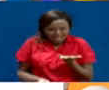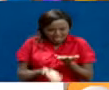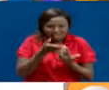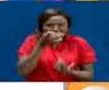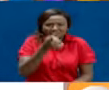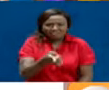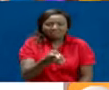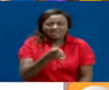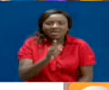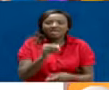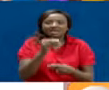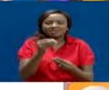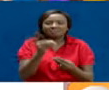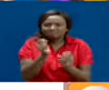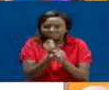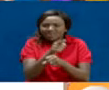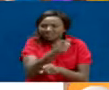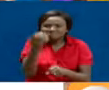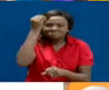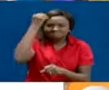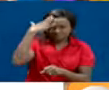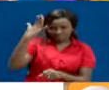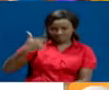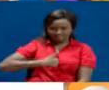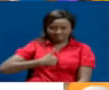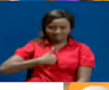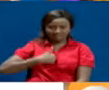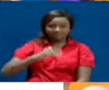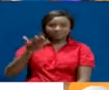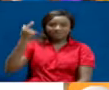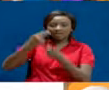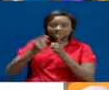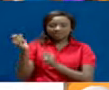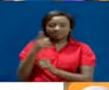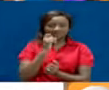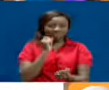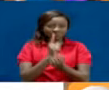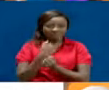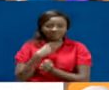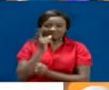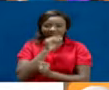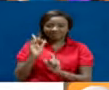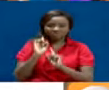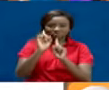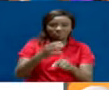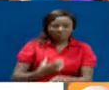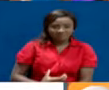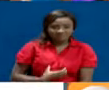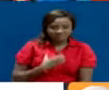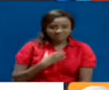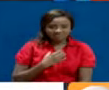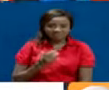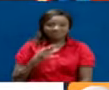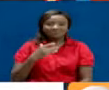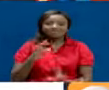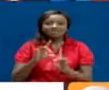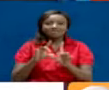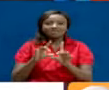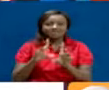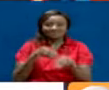year, in November, I visited the school. I just wanted to drop them success card to wish the Form